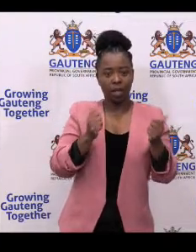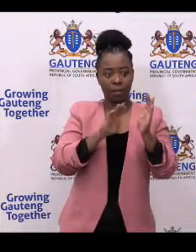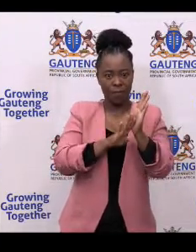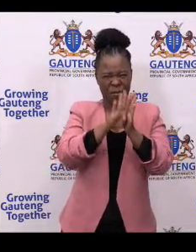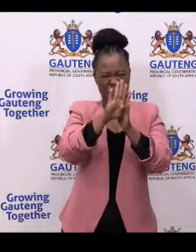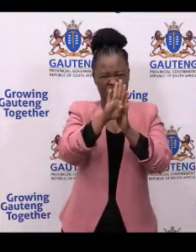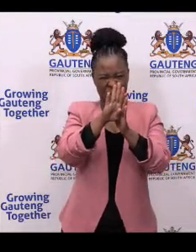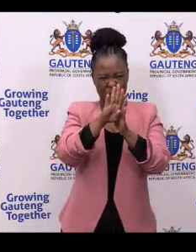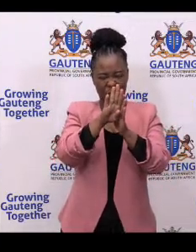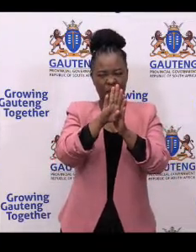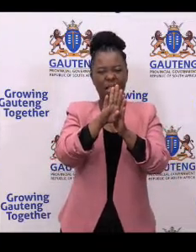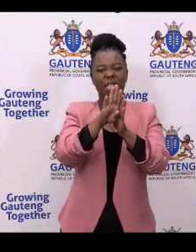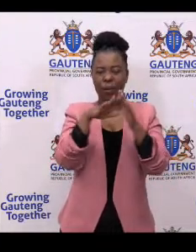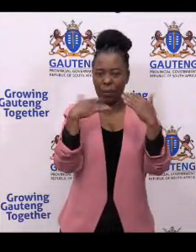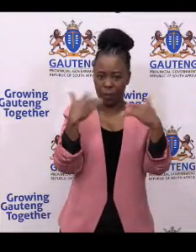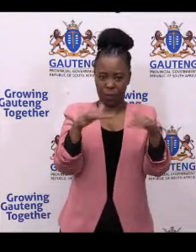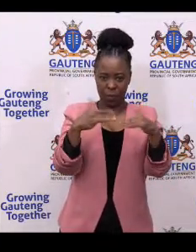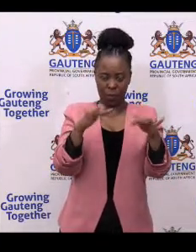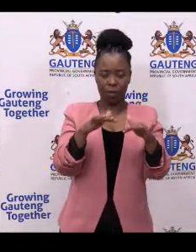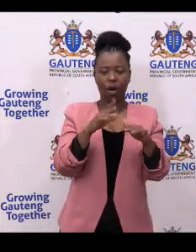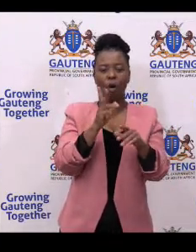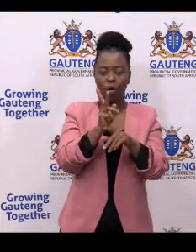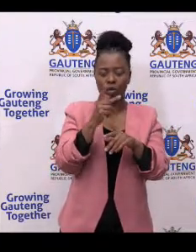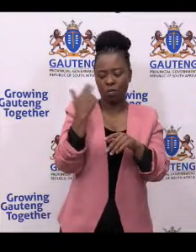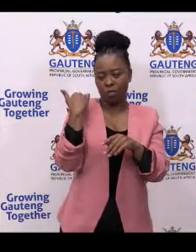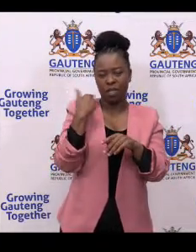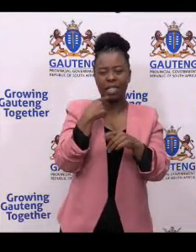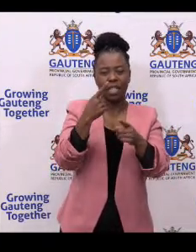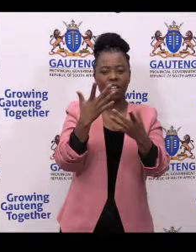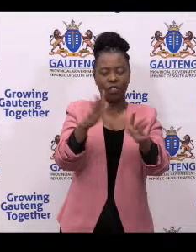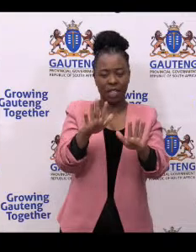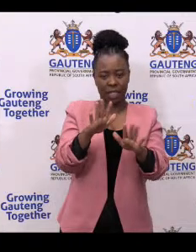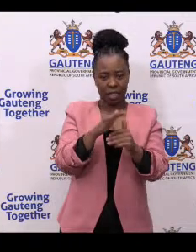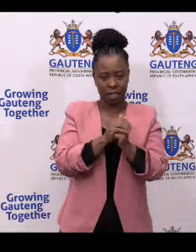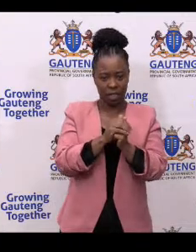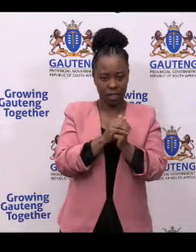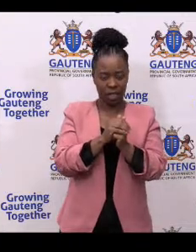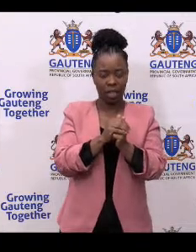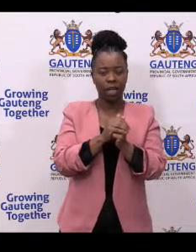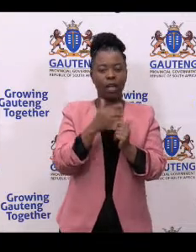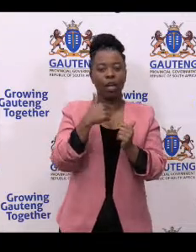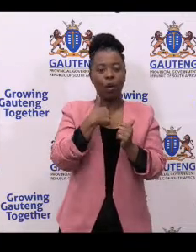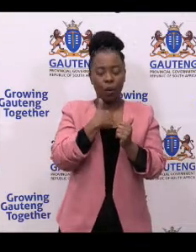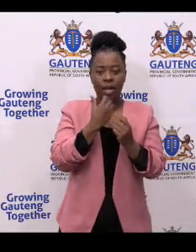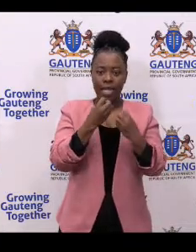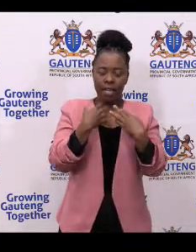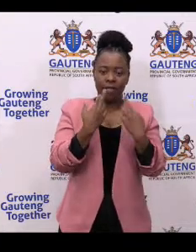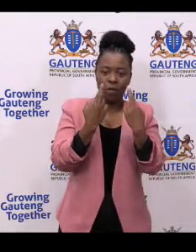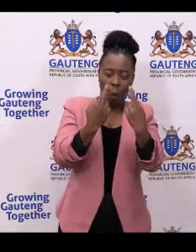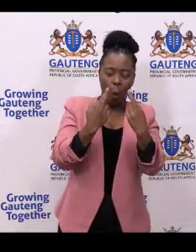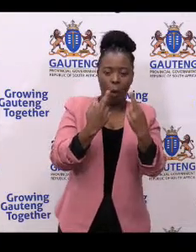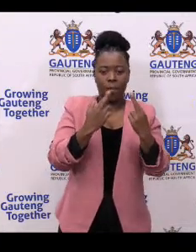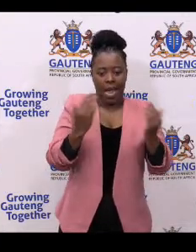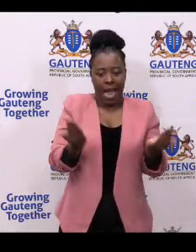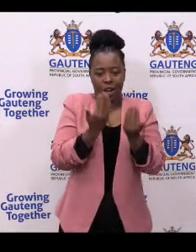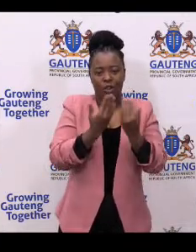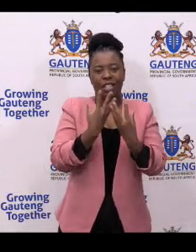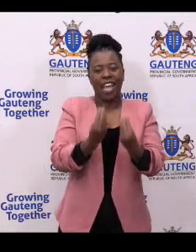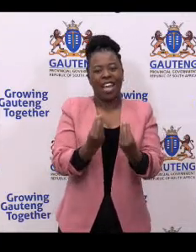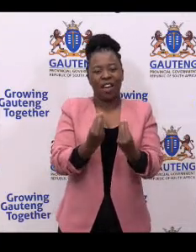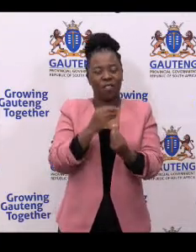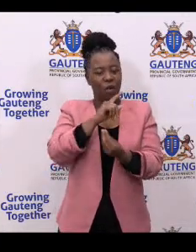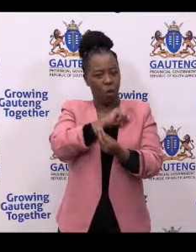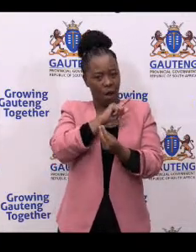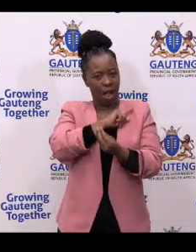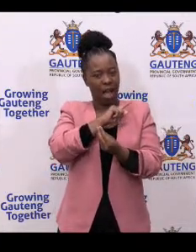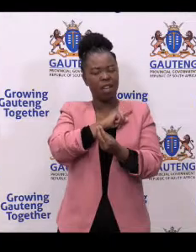increased tremendously, which is one thing that I've indicated before, that it gives us hope and it gives us courage on how we can